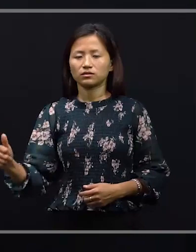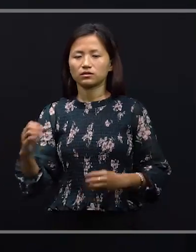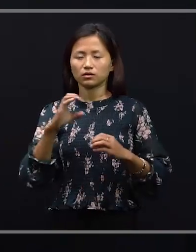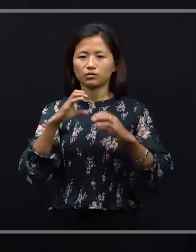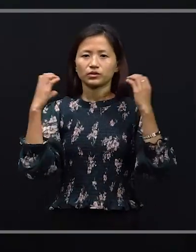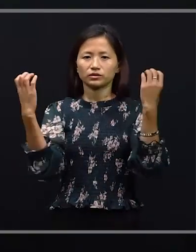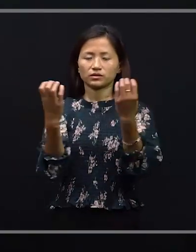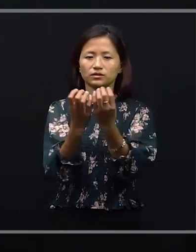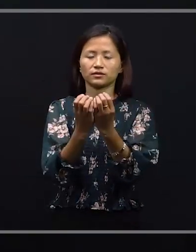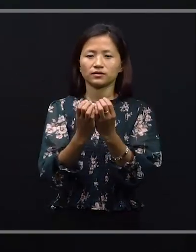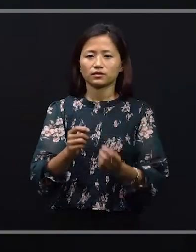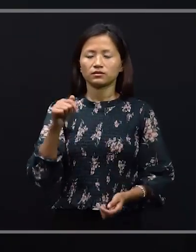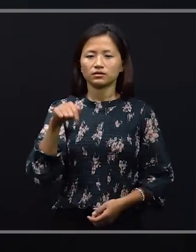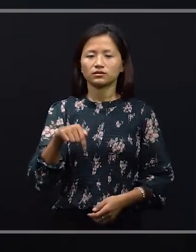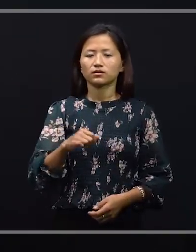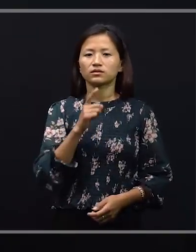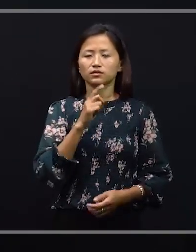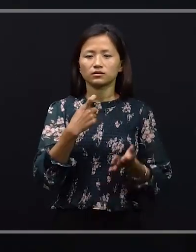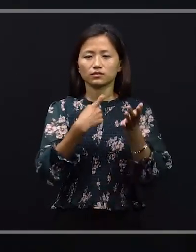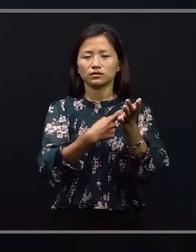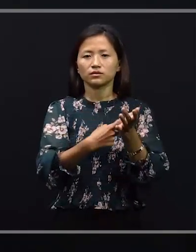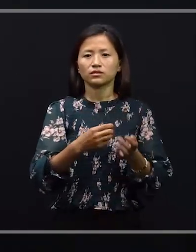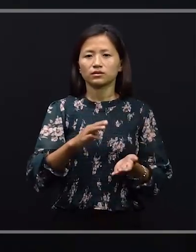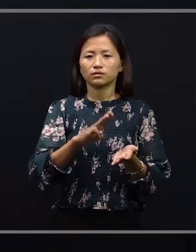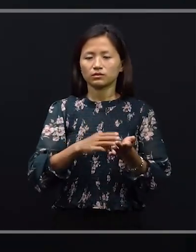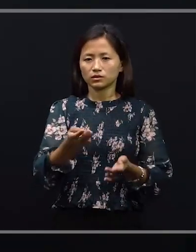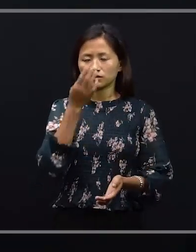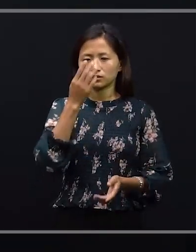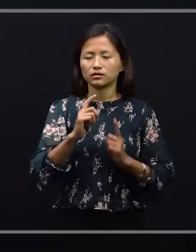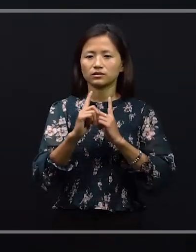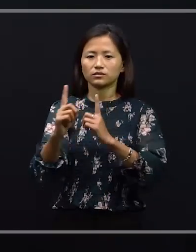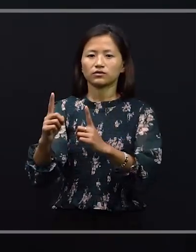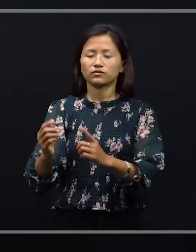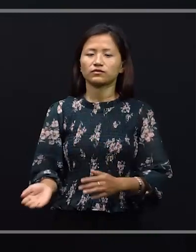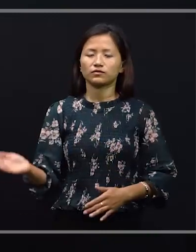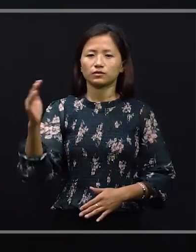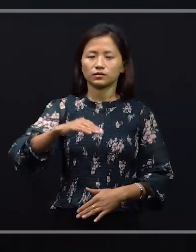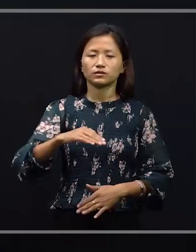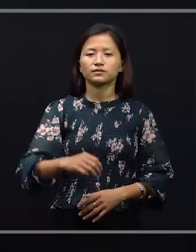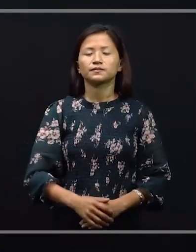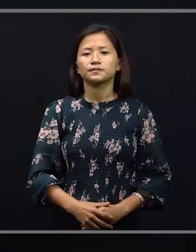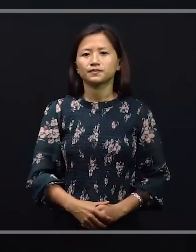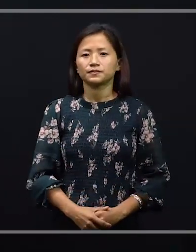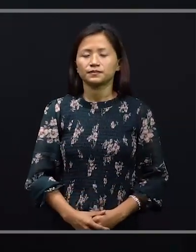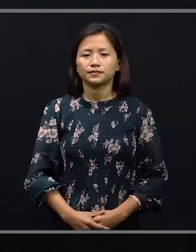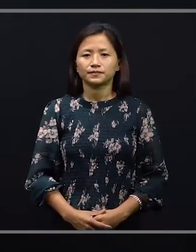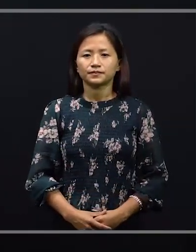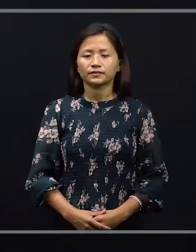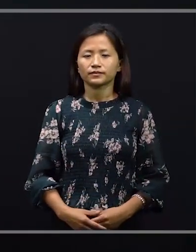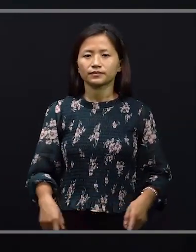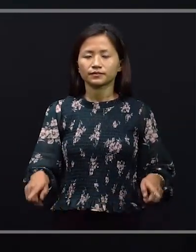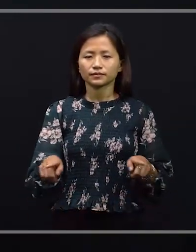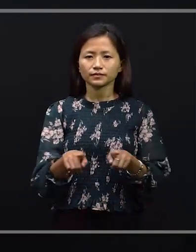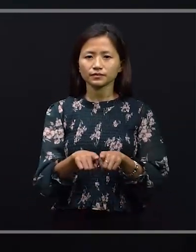So these are the reasons why the Muslim League was formed. So now, as you